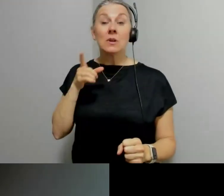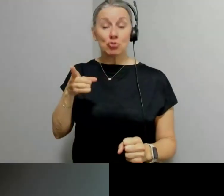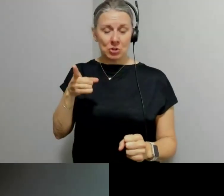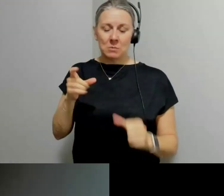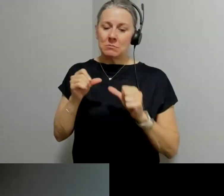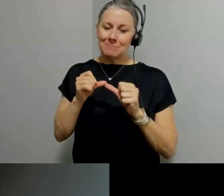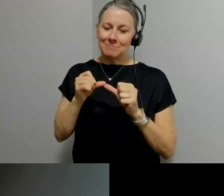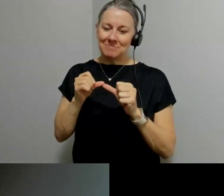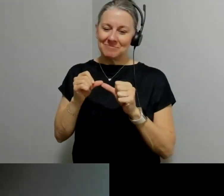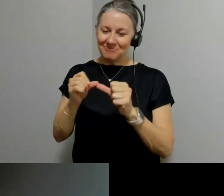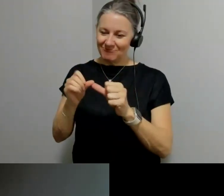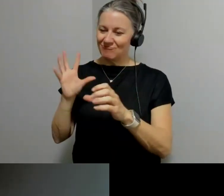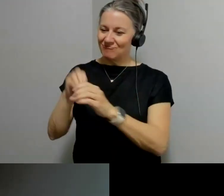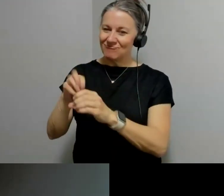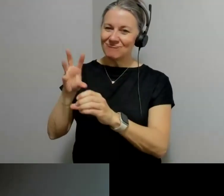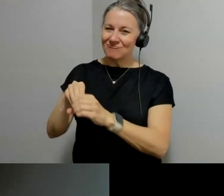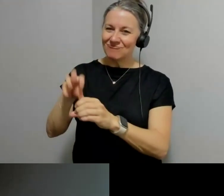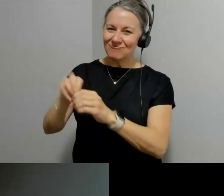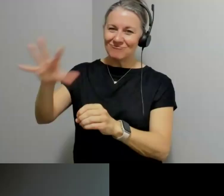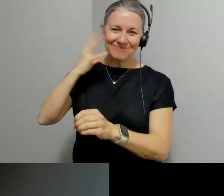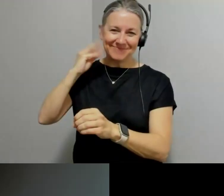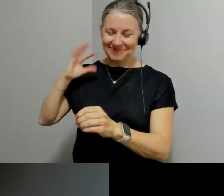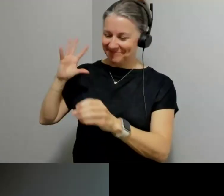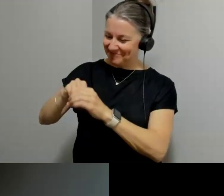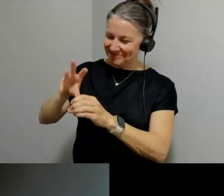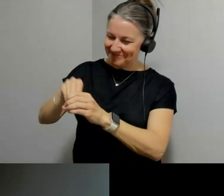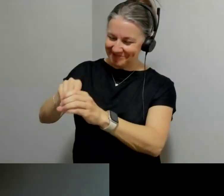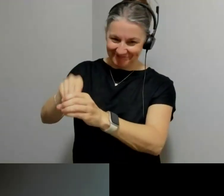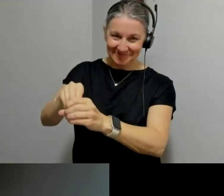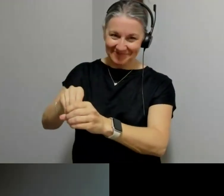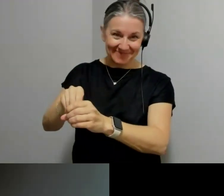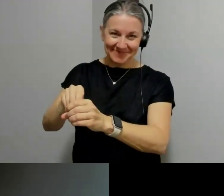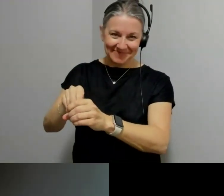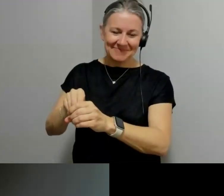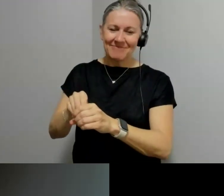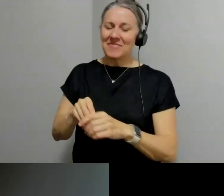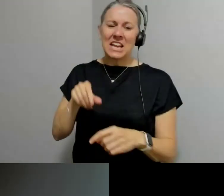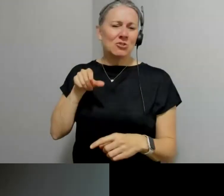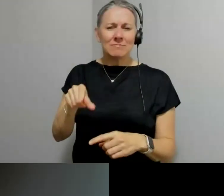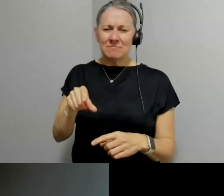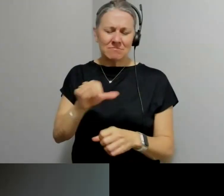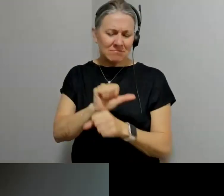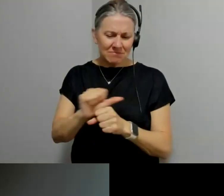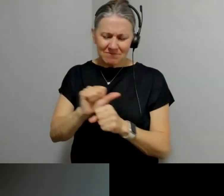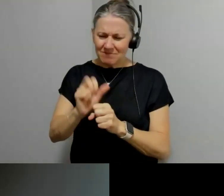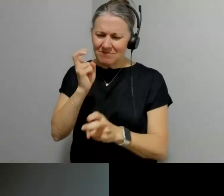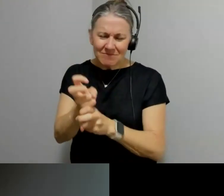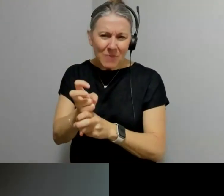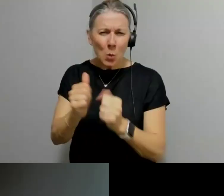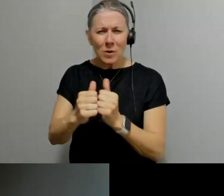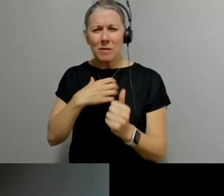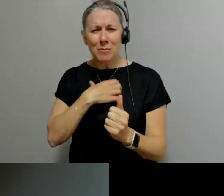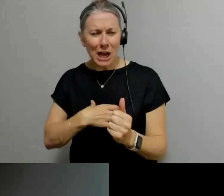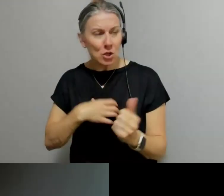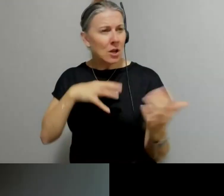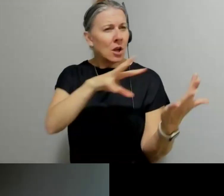she perhaps has ever done before, and has thrown herself into this work with a passion, has educated herself even